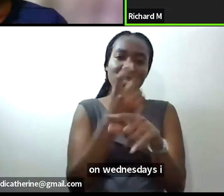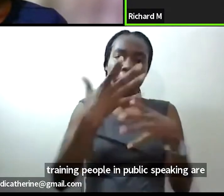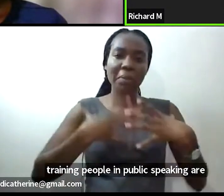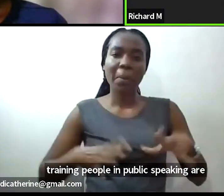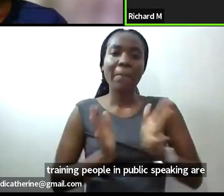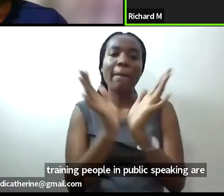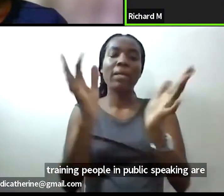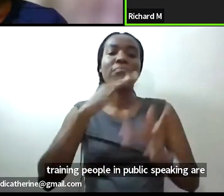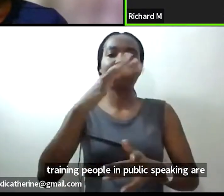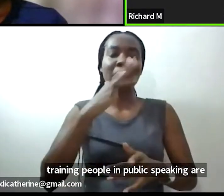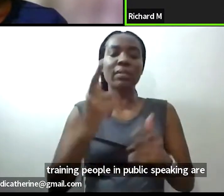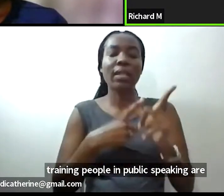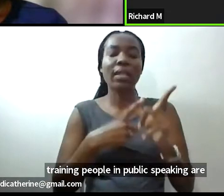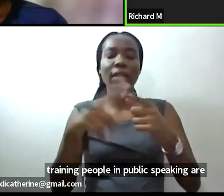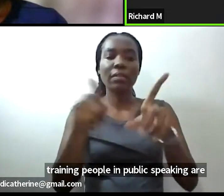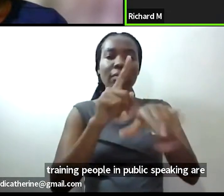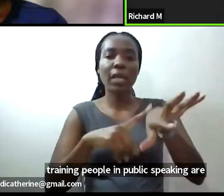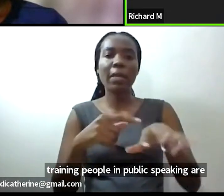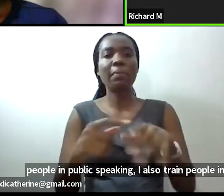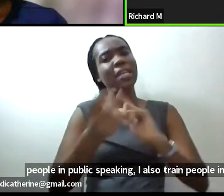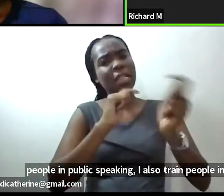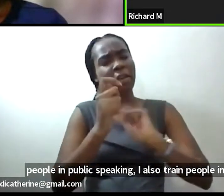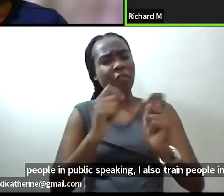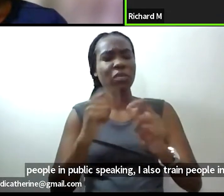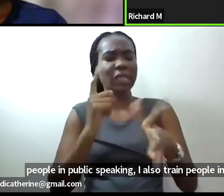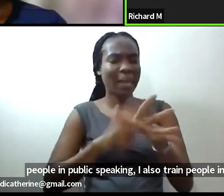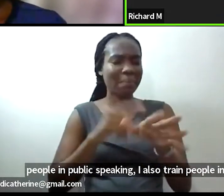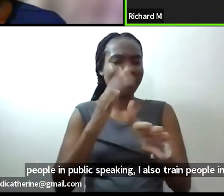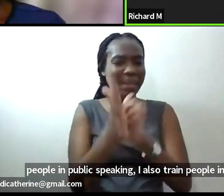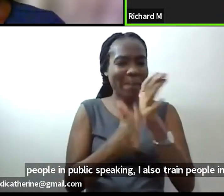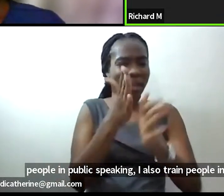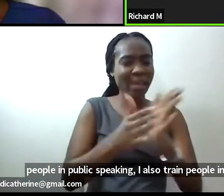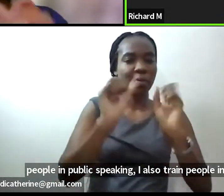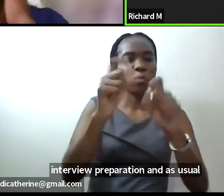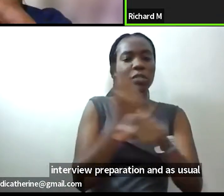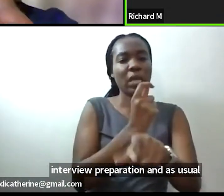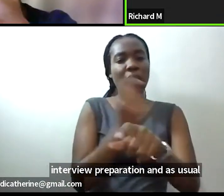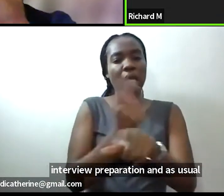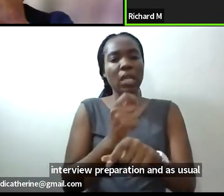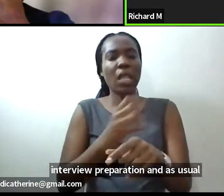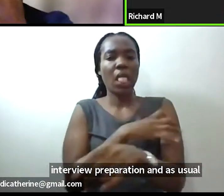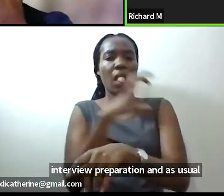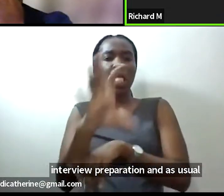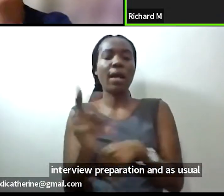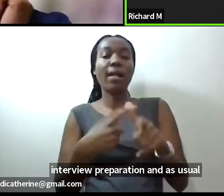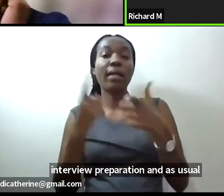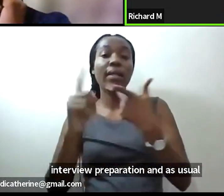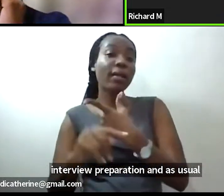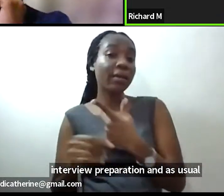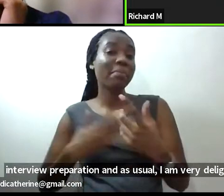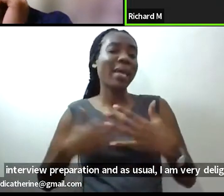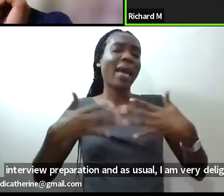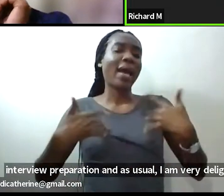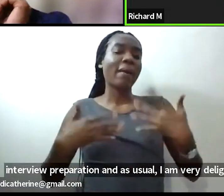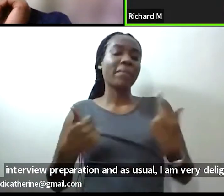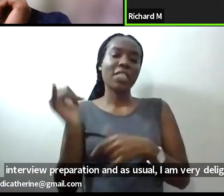people in interview preparation. And as usual, I am very delighted to be here on